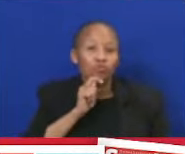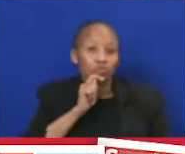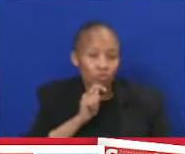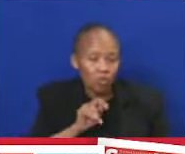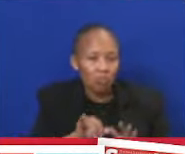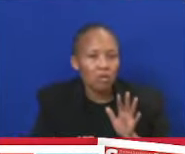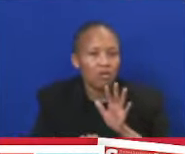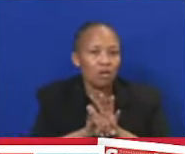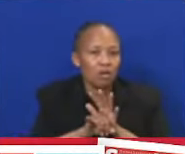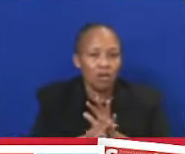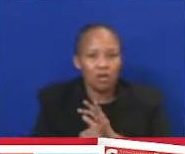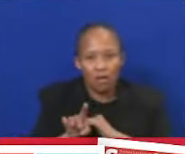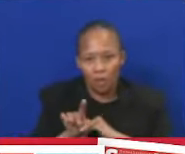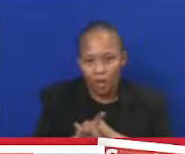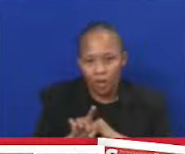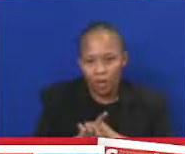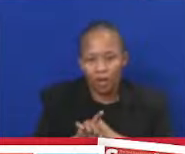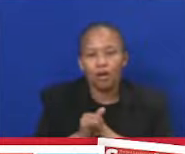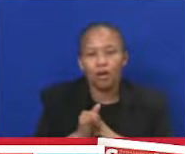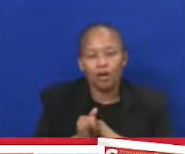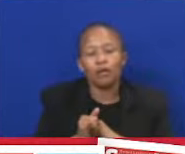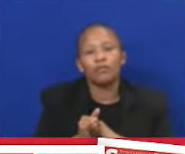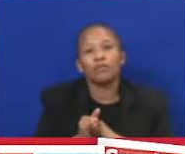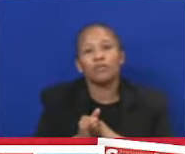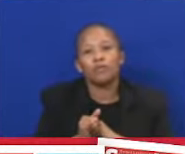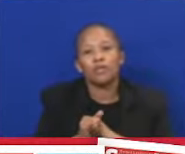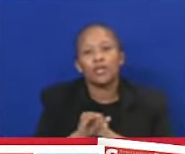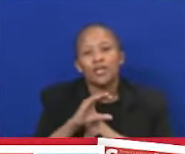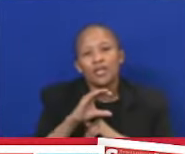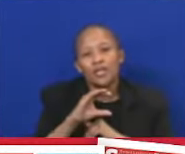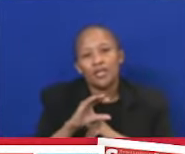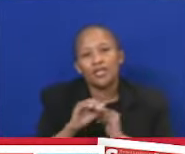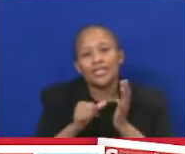the permits corresponds with the serial numbers of the